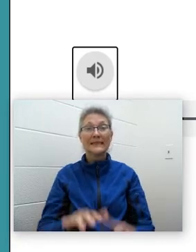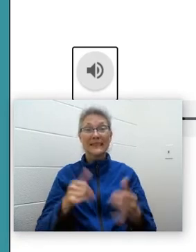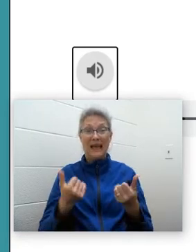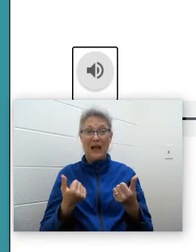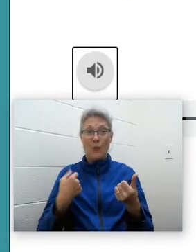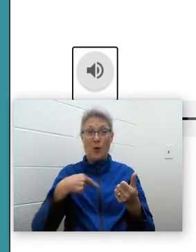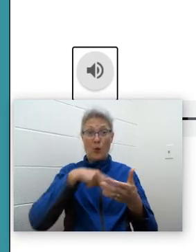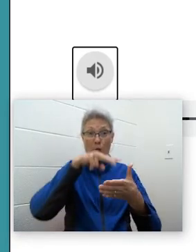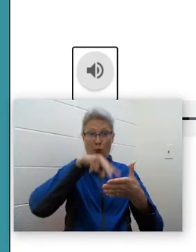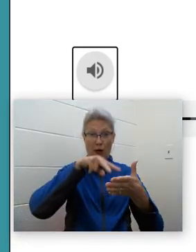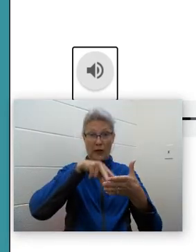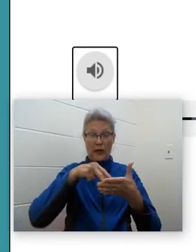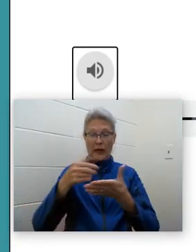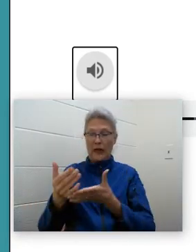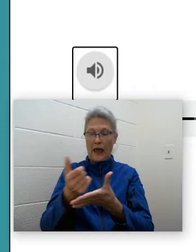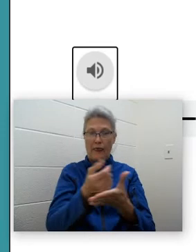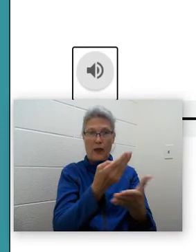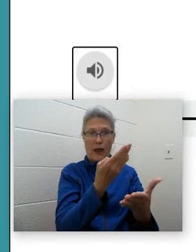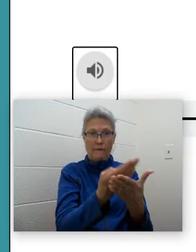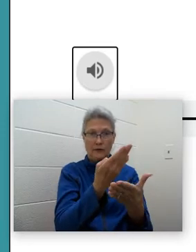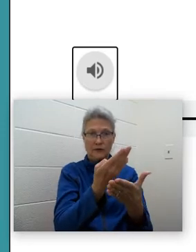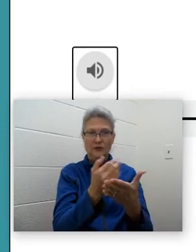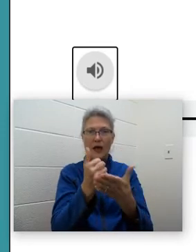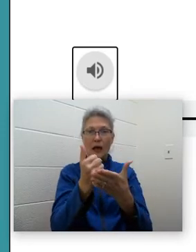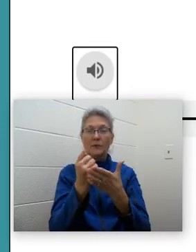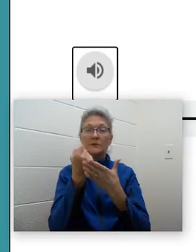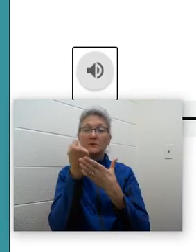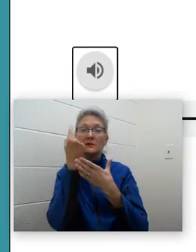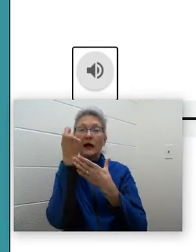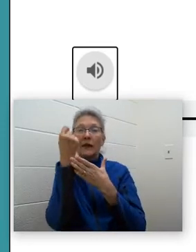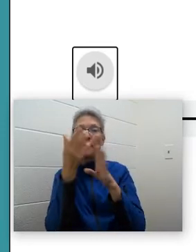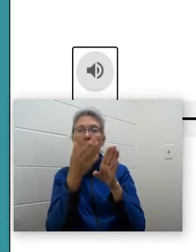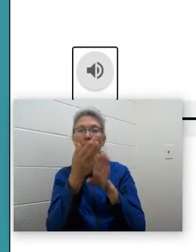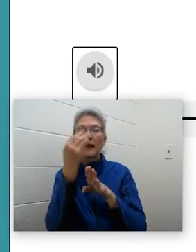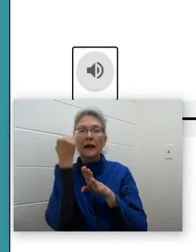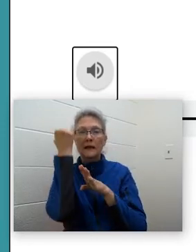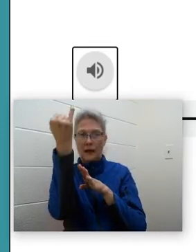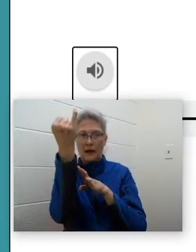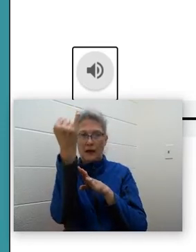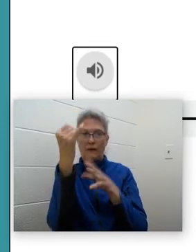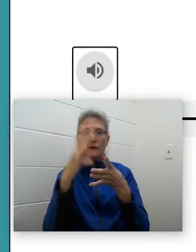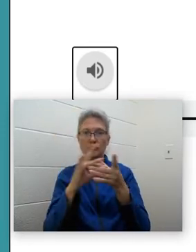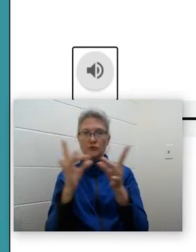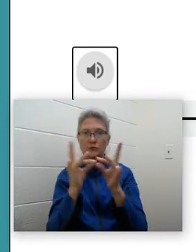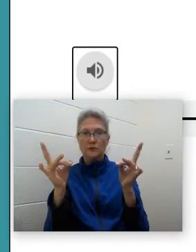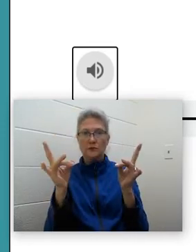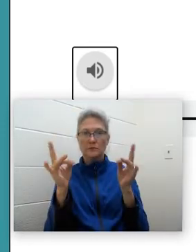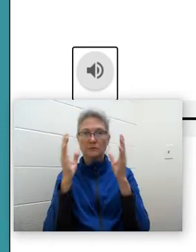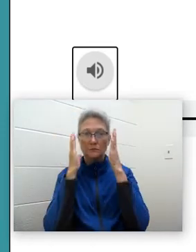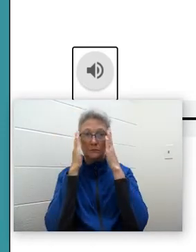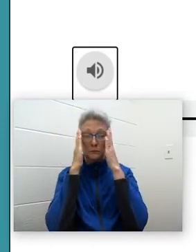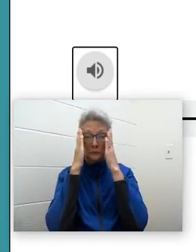Today, we will read and gather evidence to help us understand the main idea of the text.